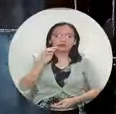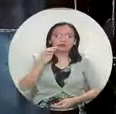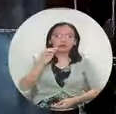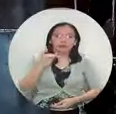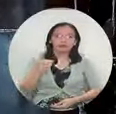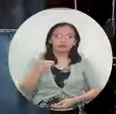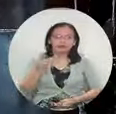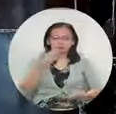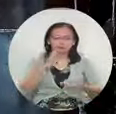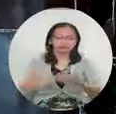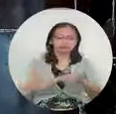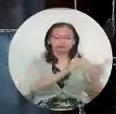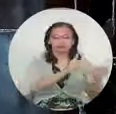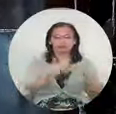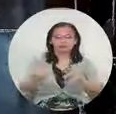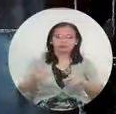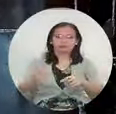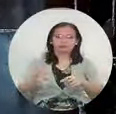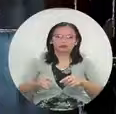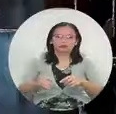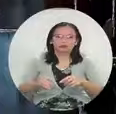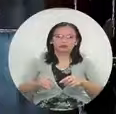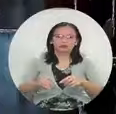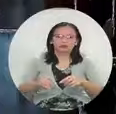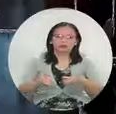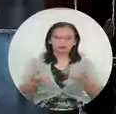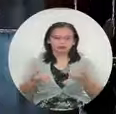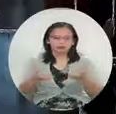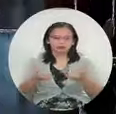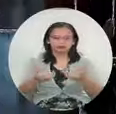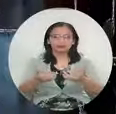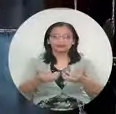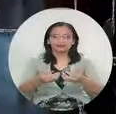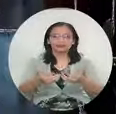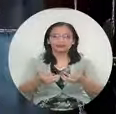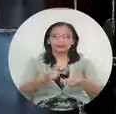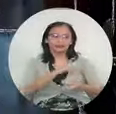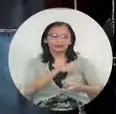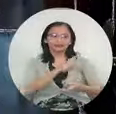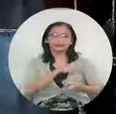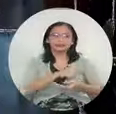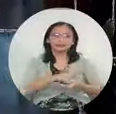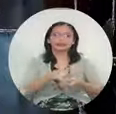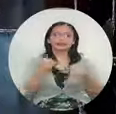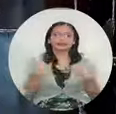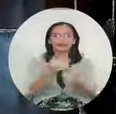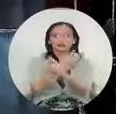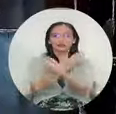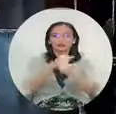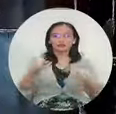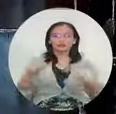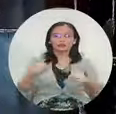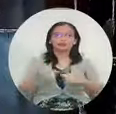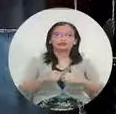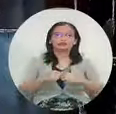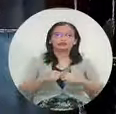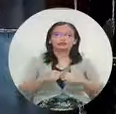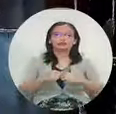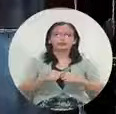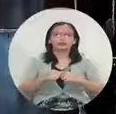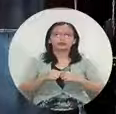panapaw, kawatan, dakugkaon, tapulan, karon na luwas.